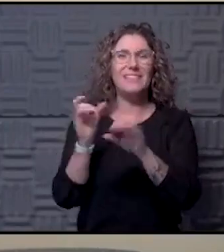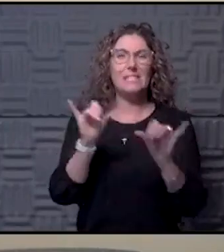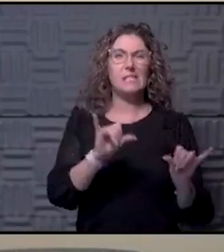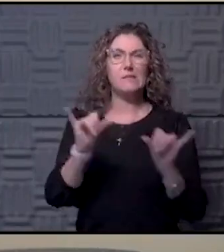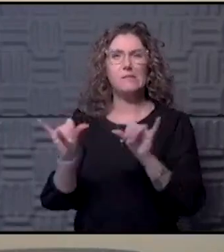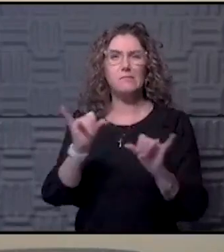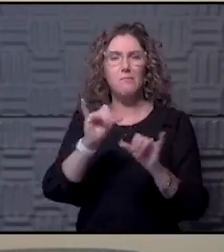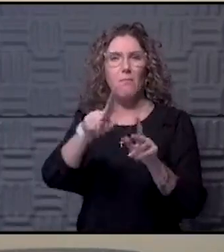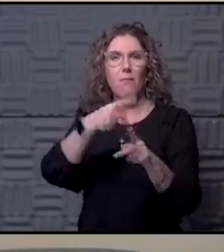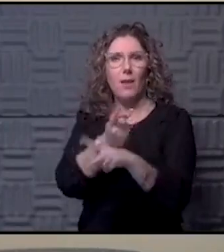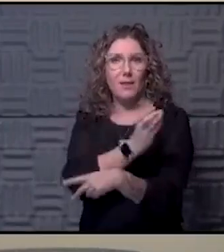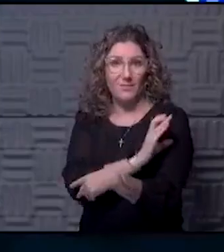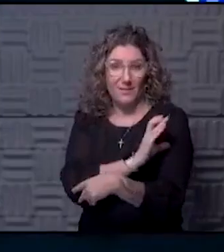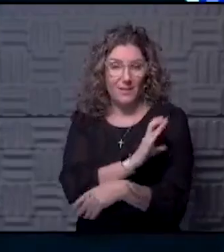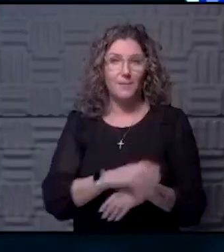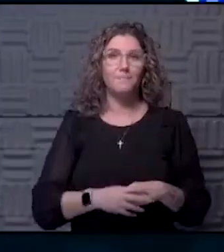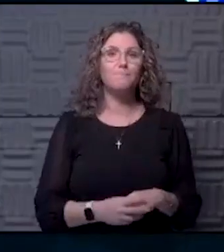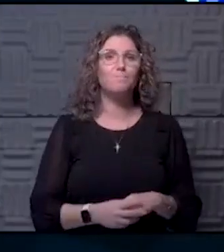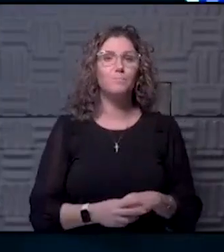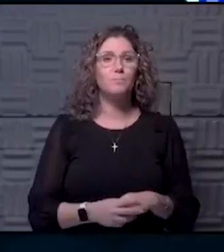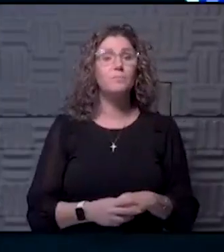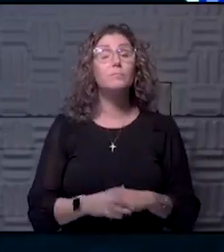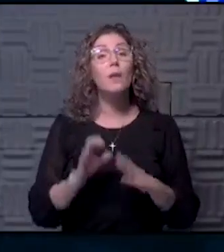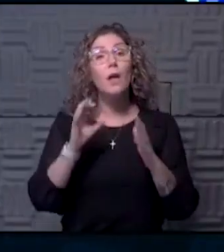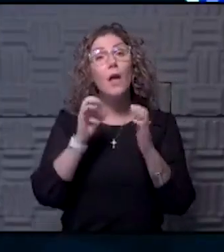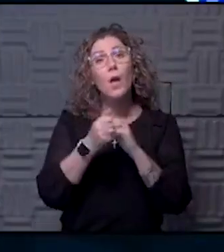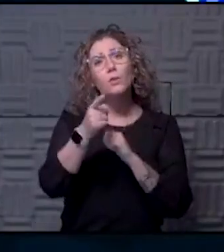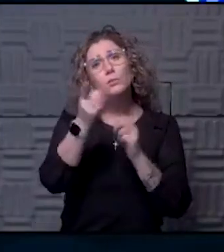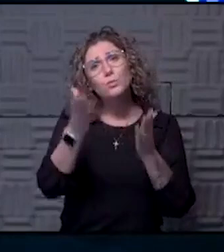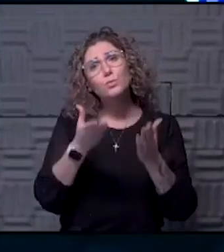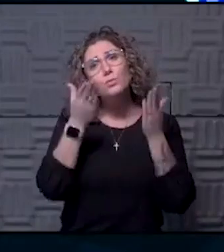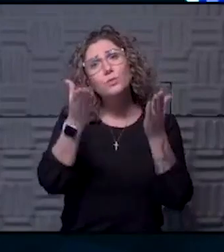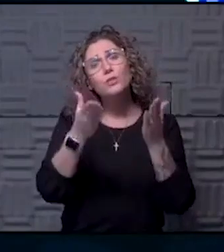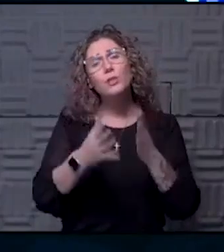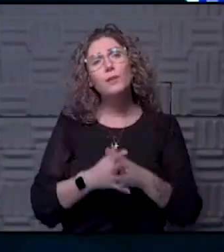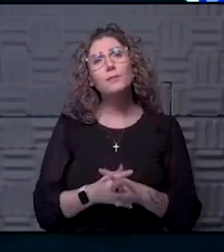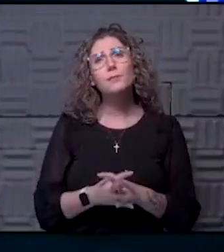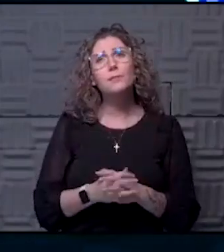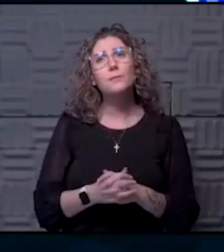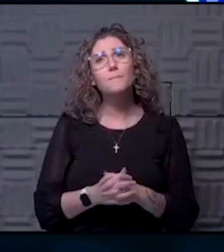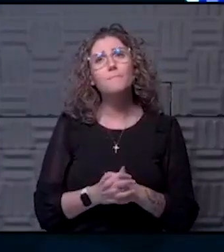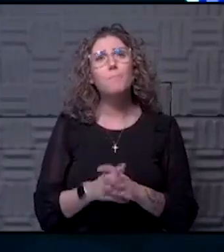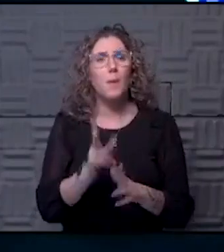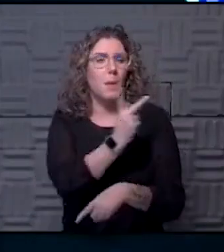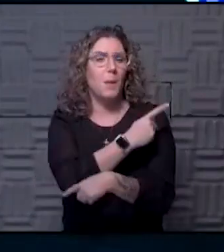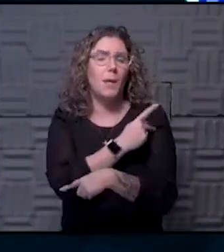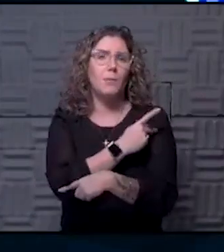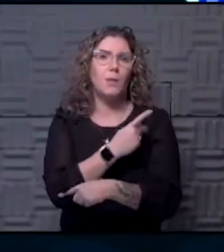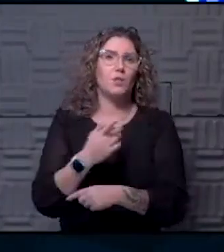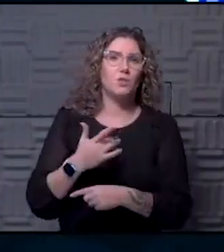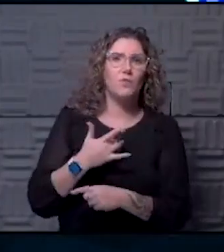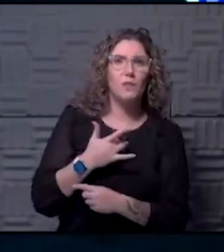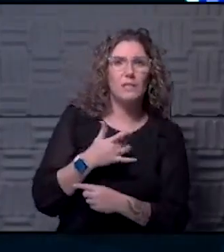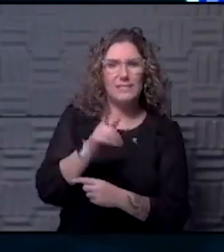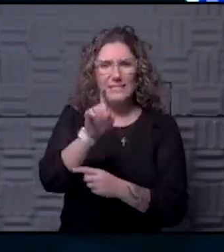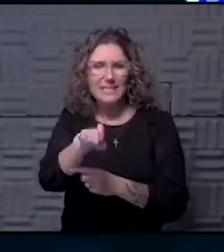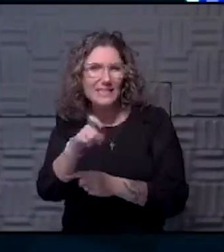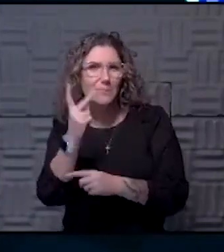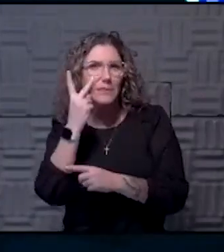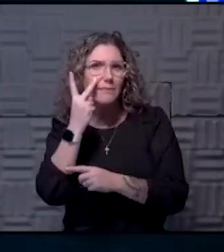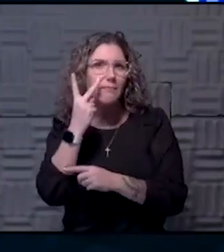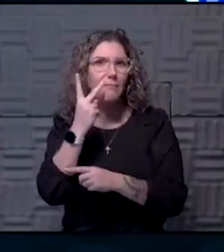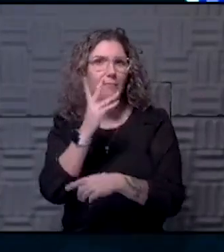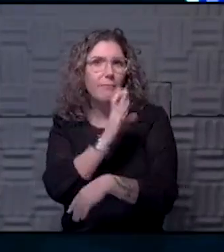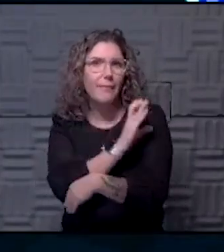of clinics. How would you suggest a patient who feels that they need to be seen in the